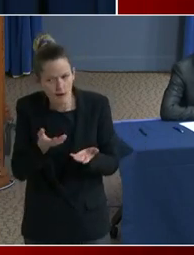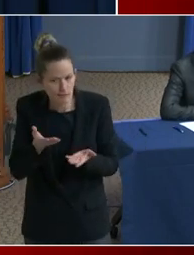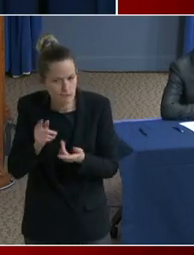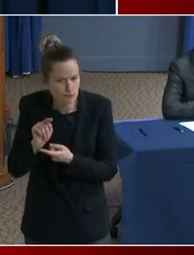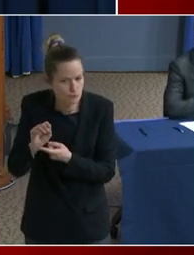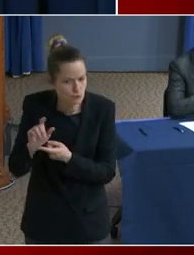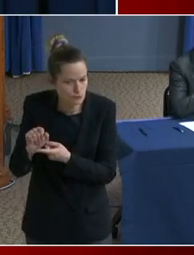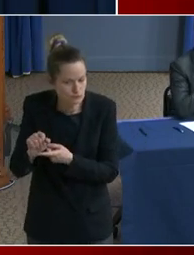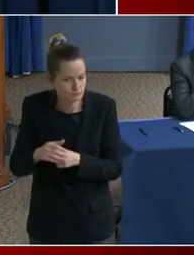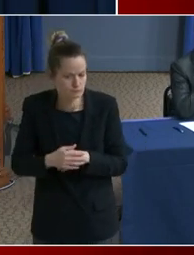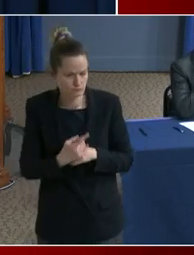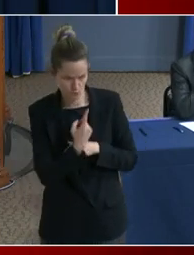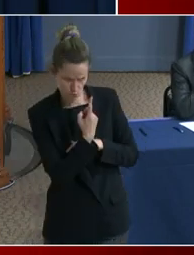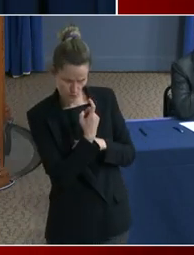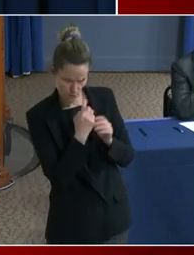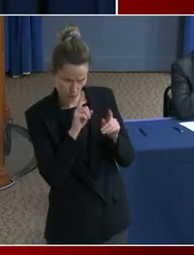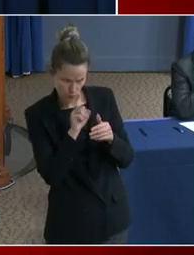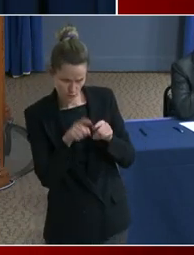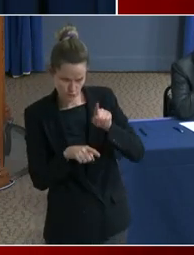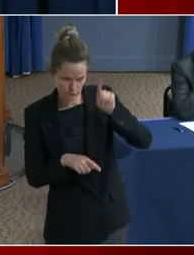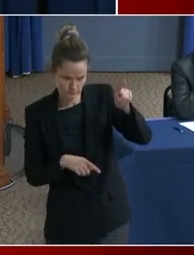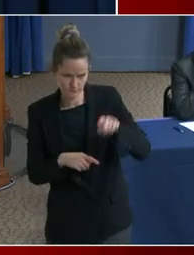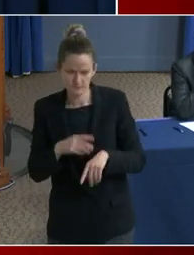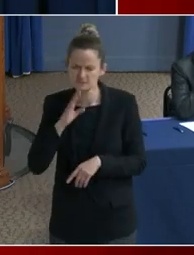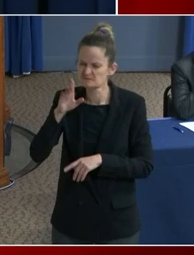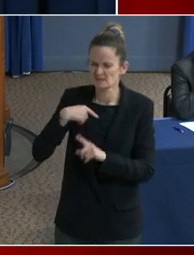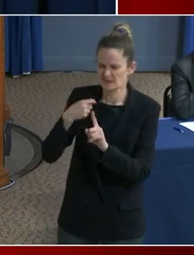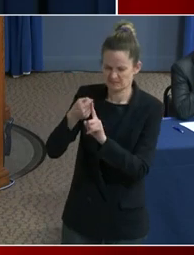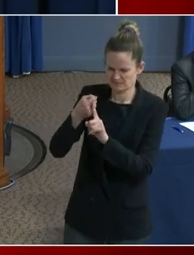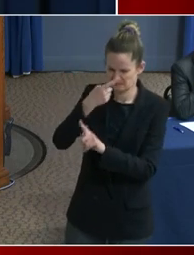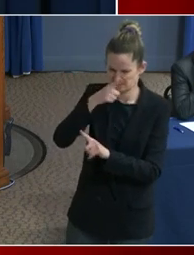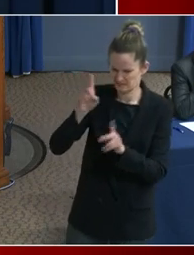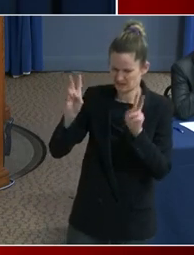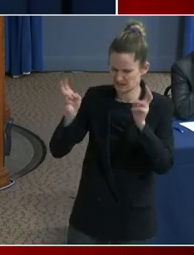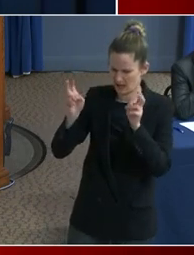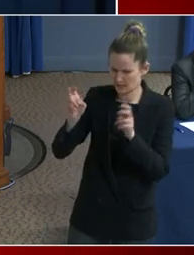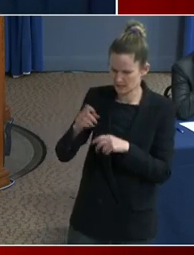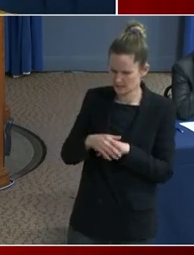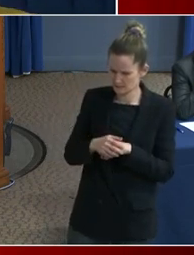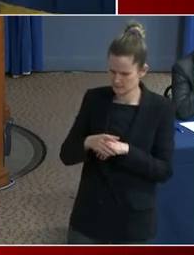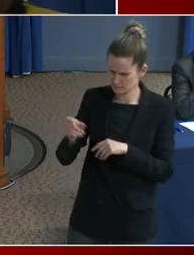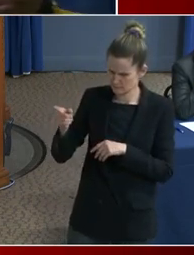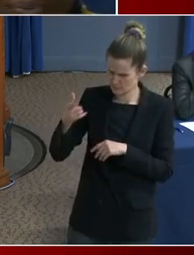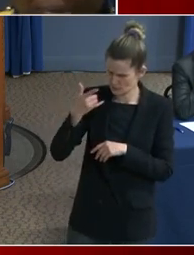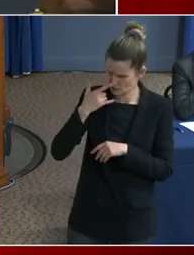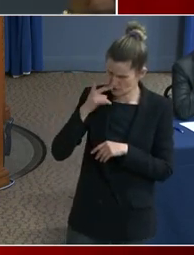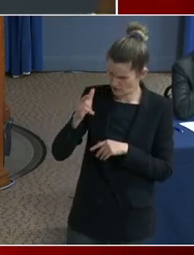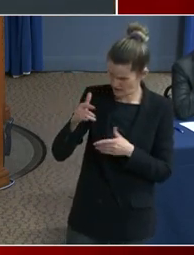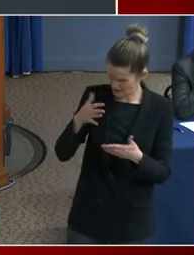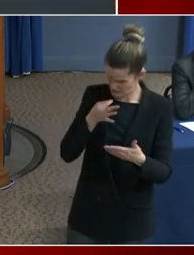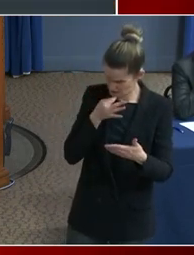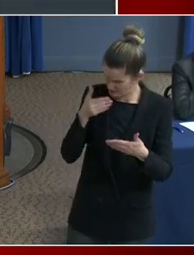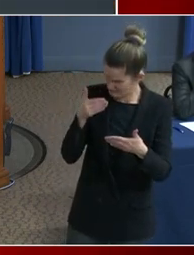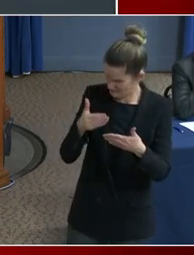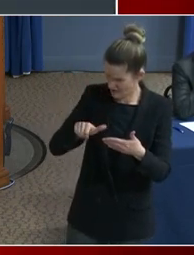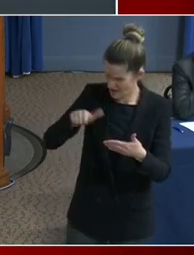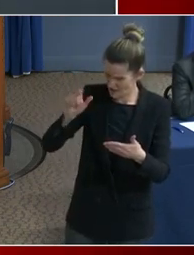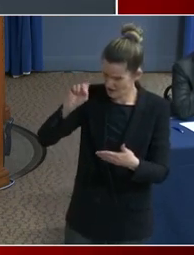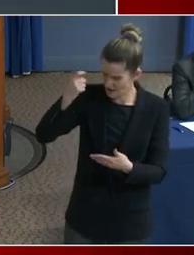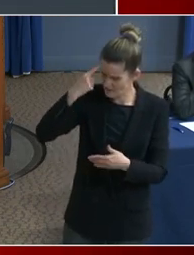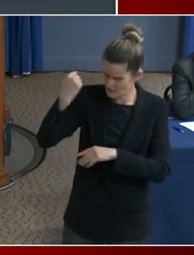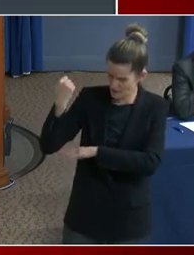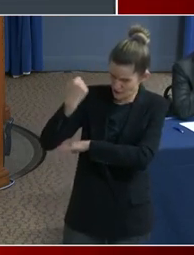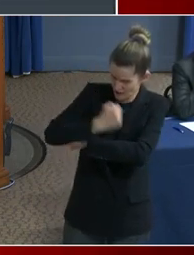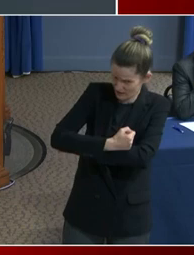An off-topic question. It looks like we might be headed for another government shutdown. I know when the federal government is shut down before, the district has had to step